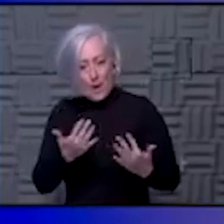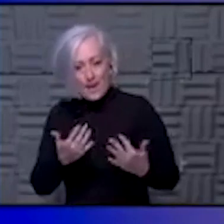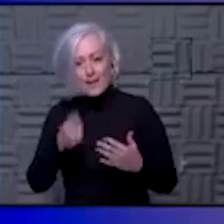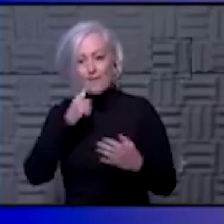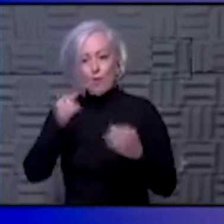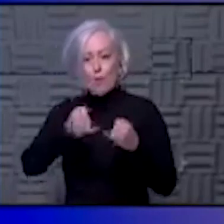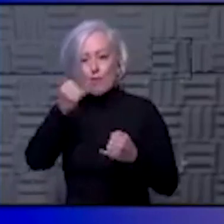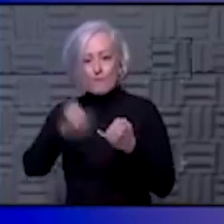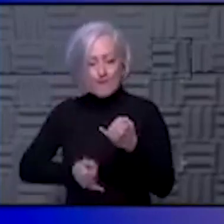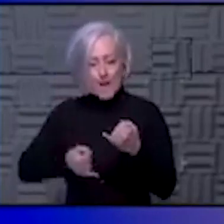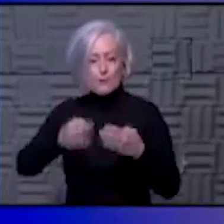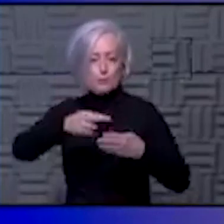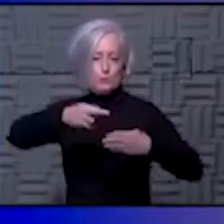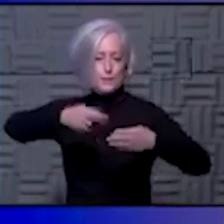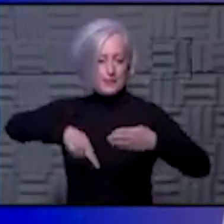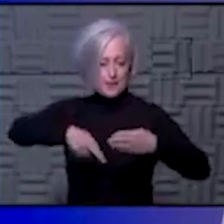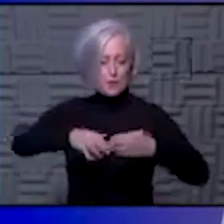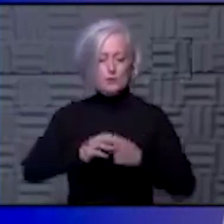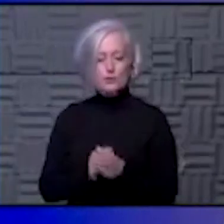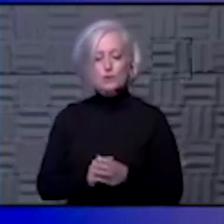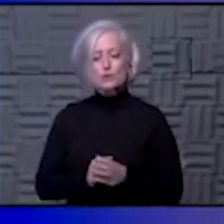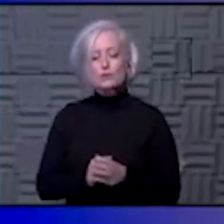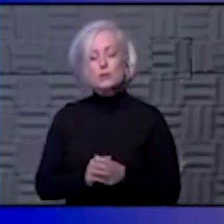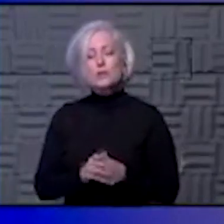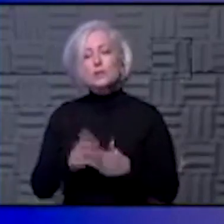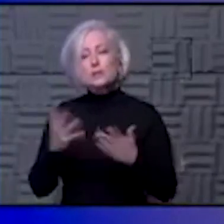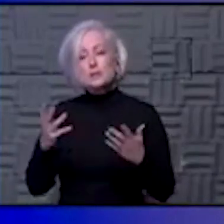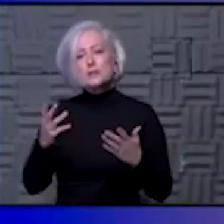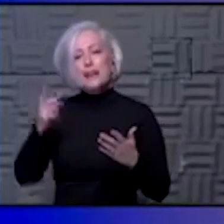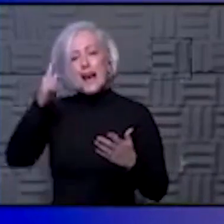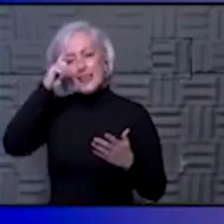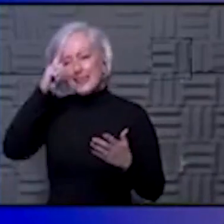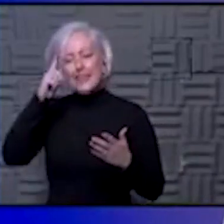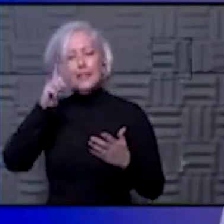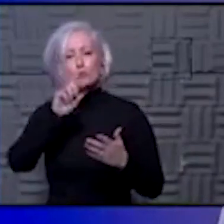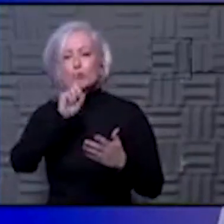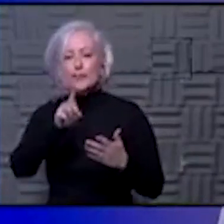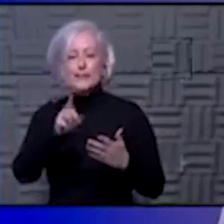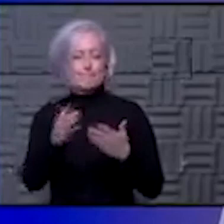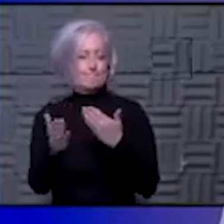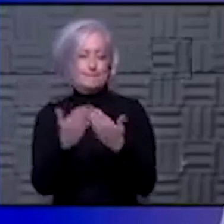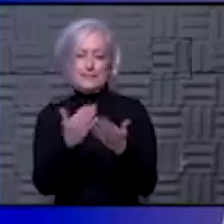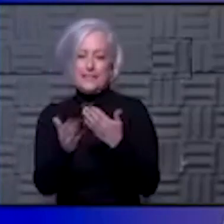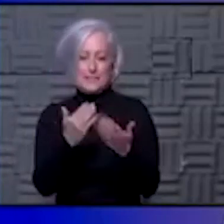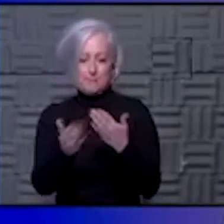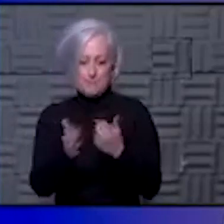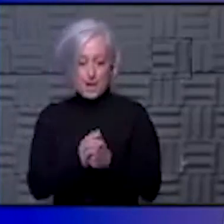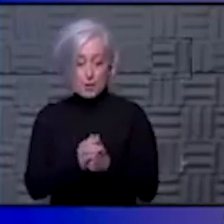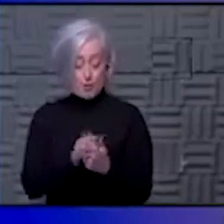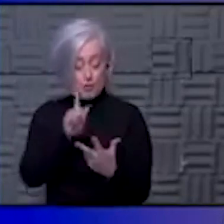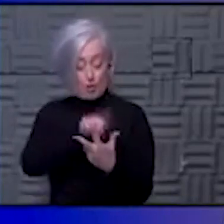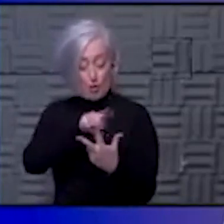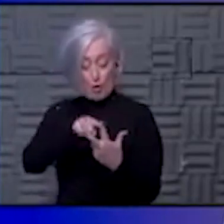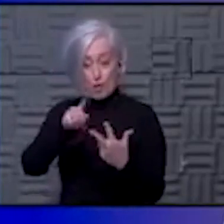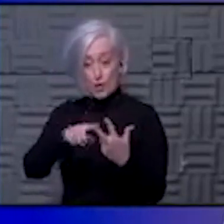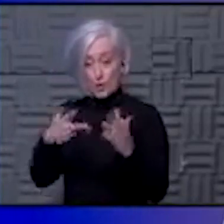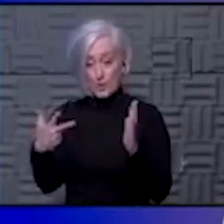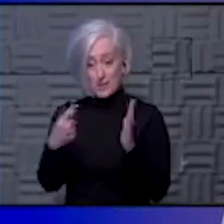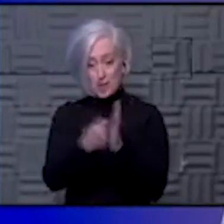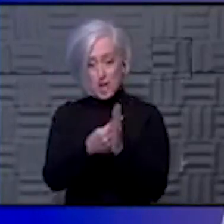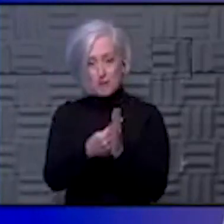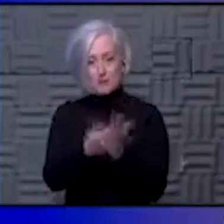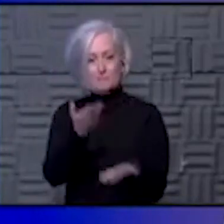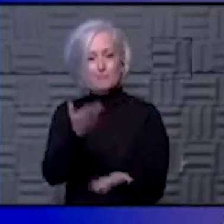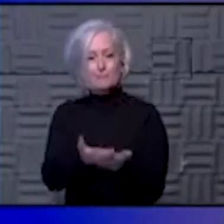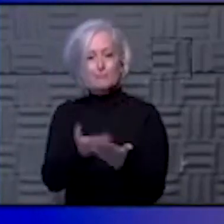results. I think once it comes down to it, it's probably not going to matter much, because so far they have all proven safe, and